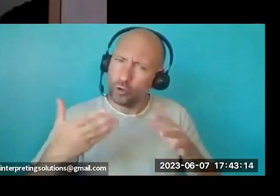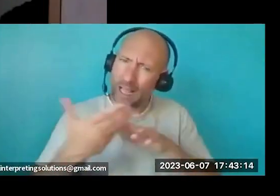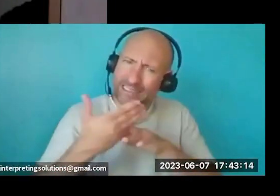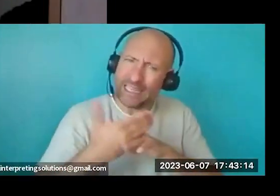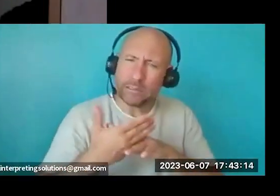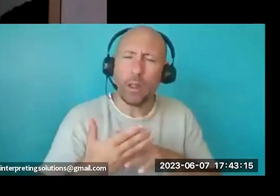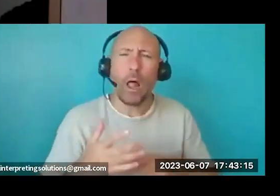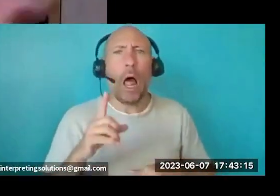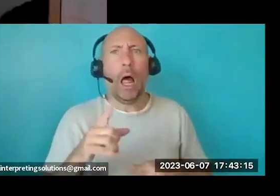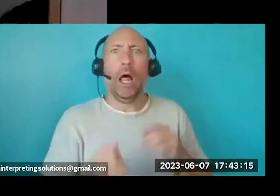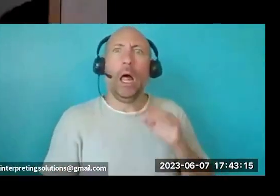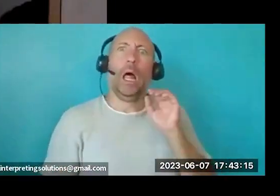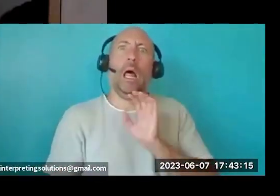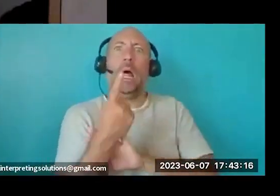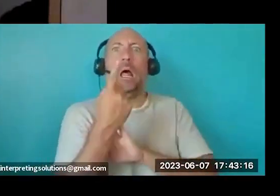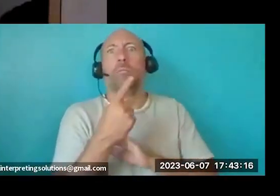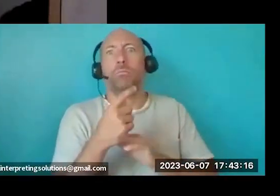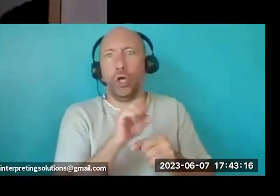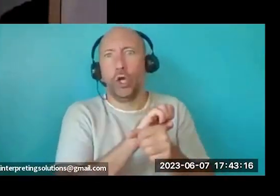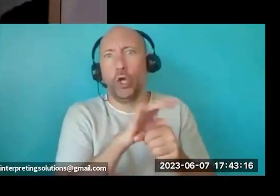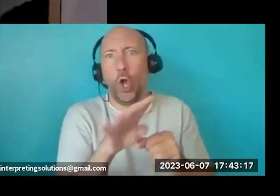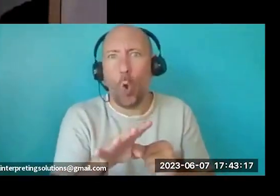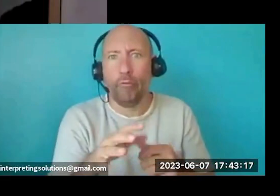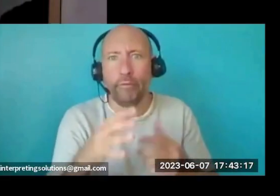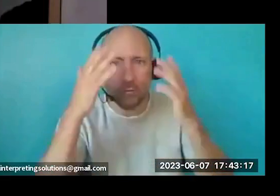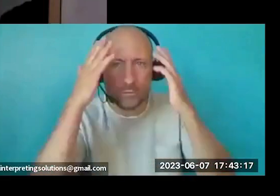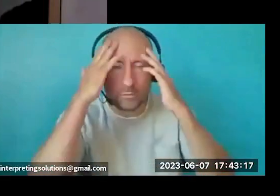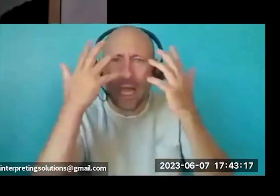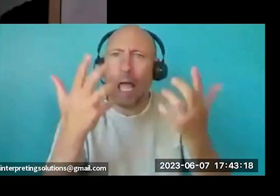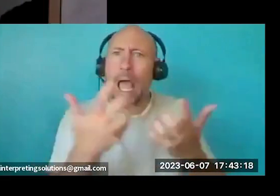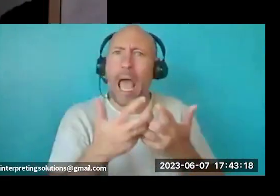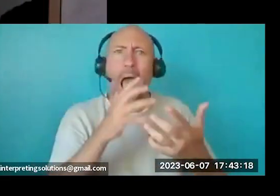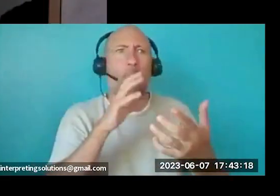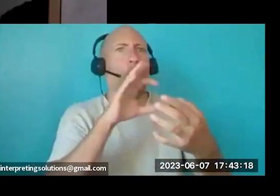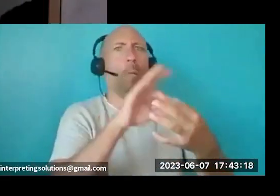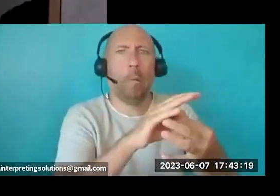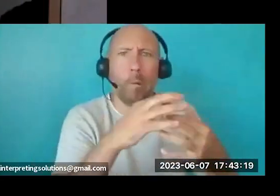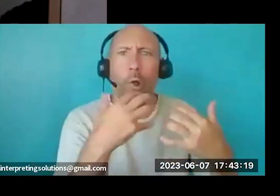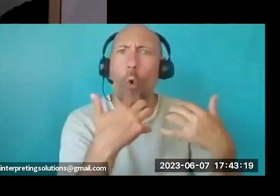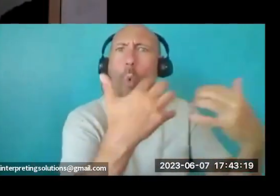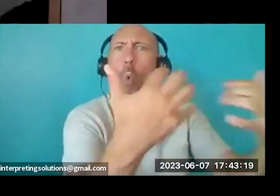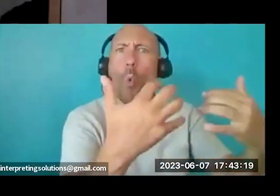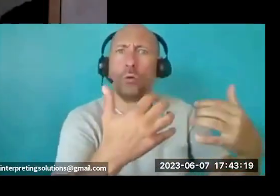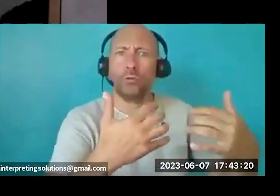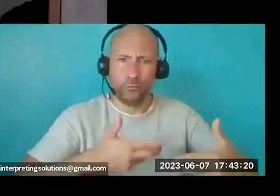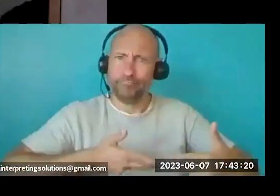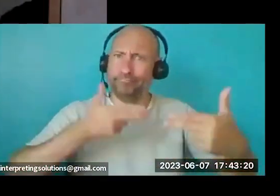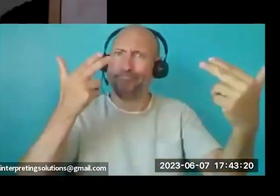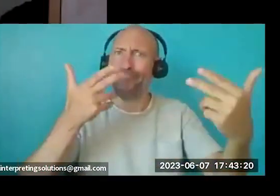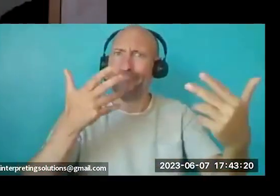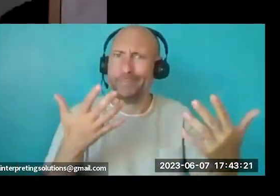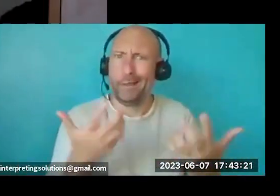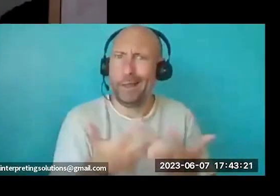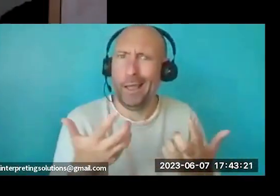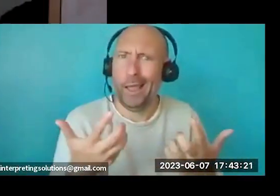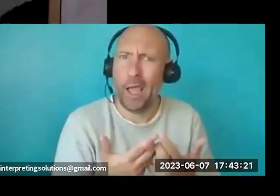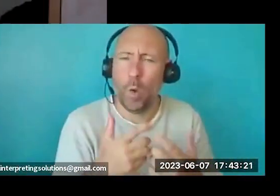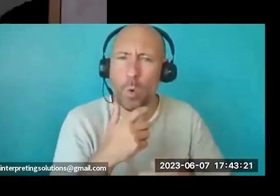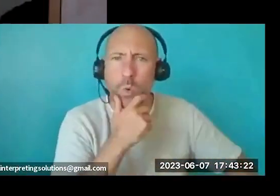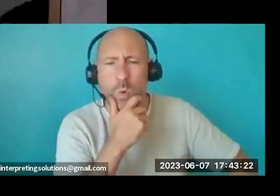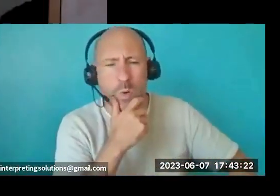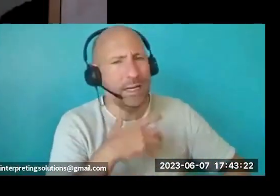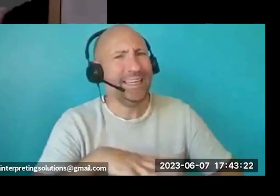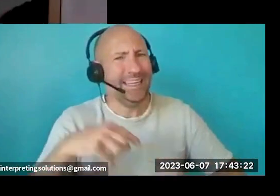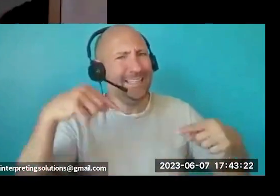explore reaching a new audience through digital work, we realized that we needed to up our game with our access with regards